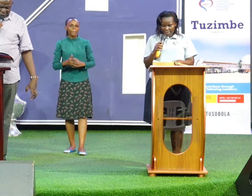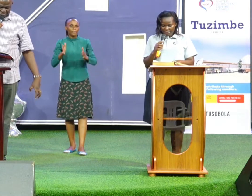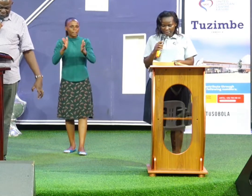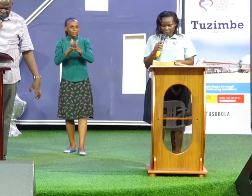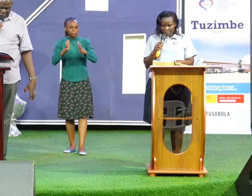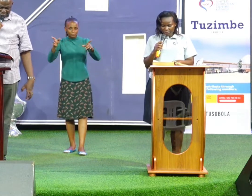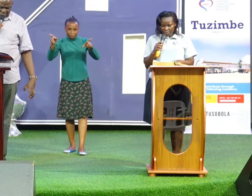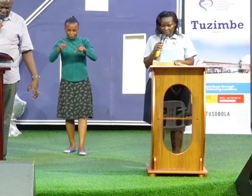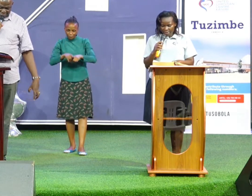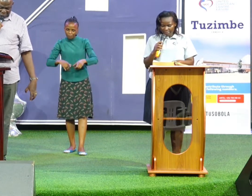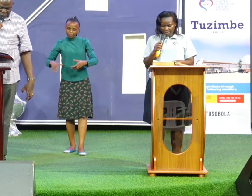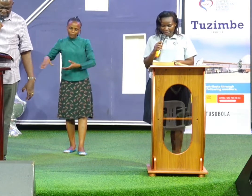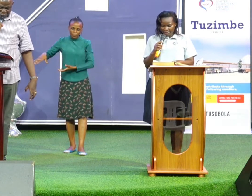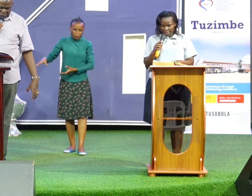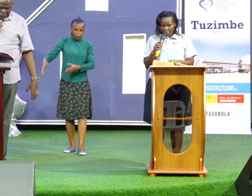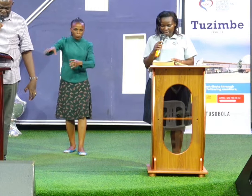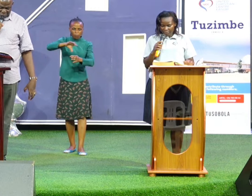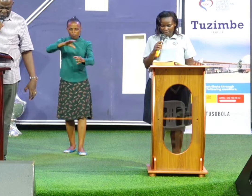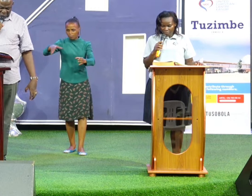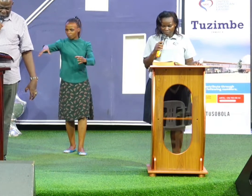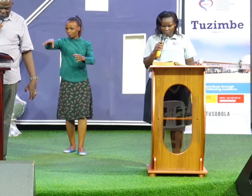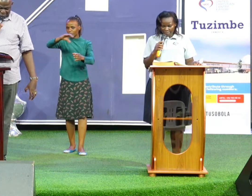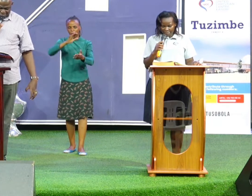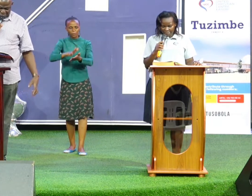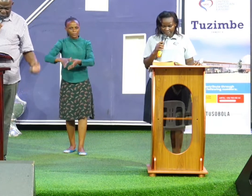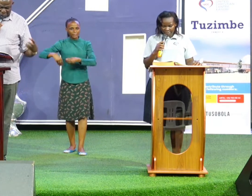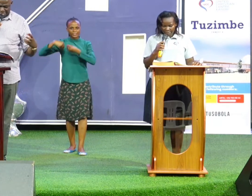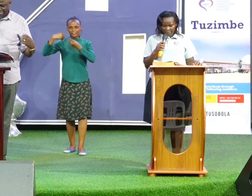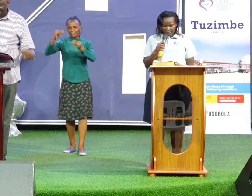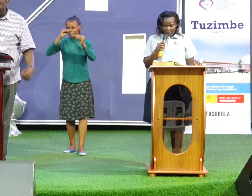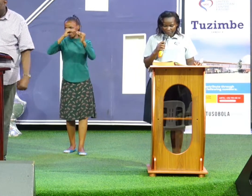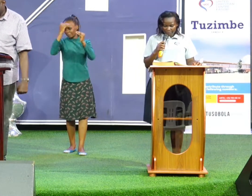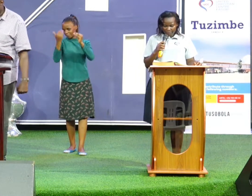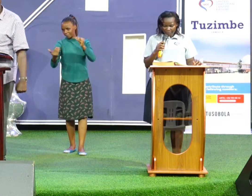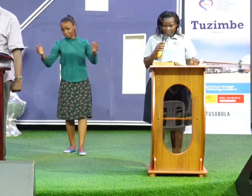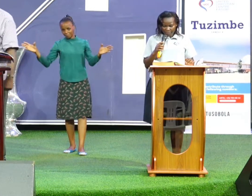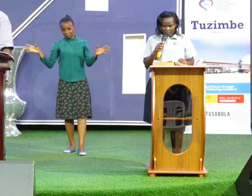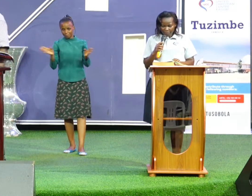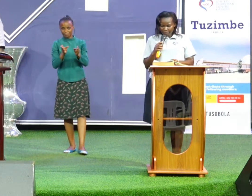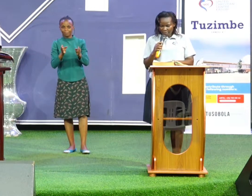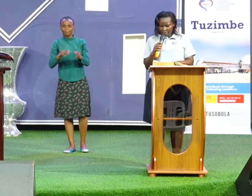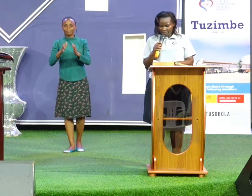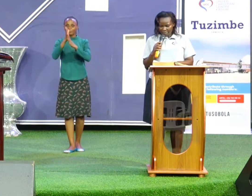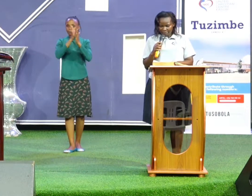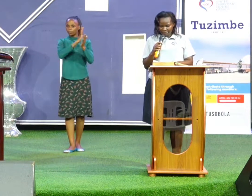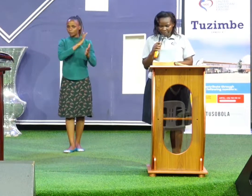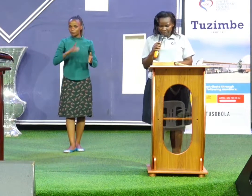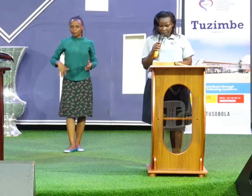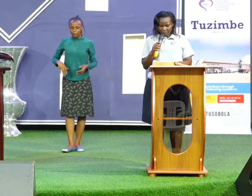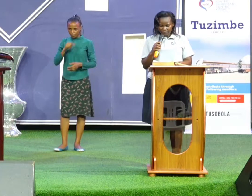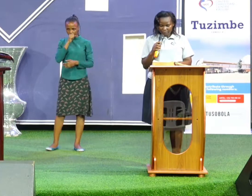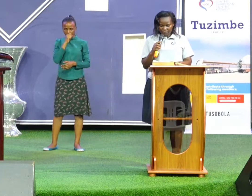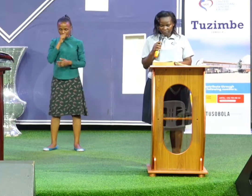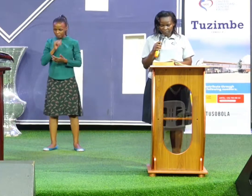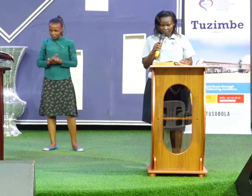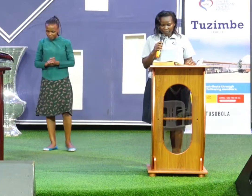n'agenda n'ajjuza eddiba amazzi n'anywesa omulenzi. That's enough. Praise the Lord. Amen. I just